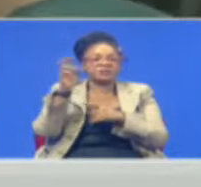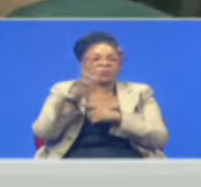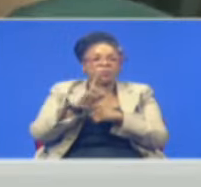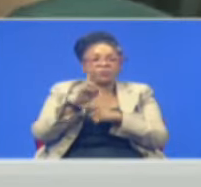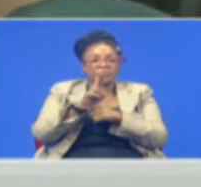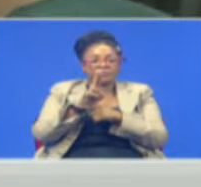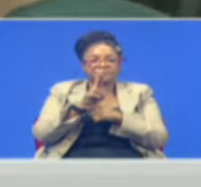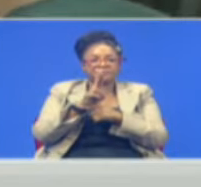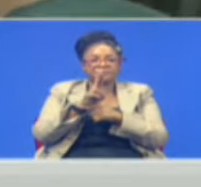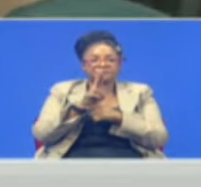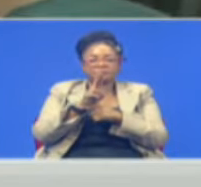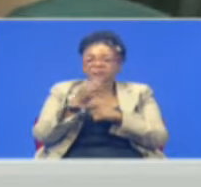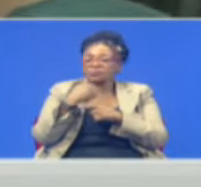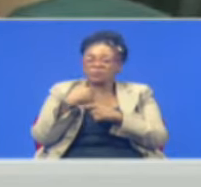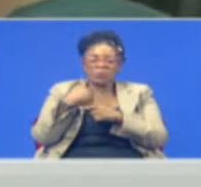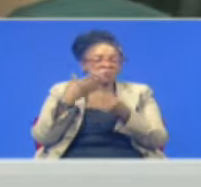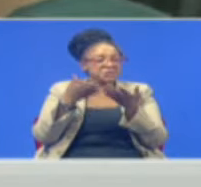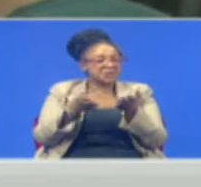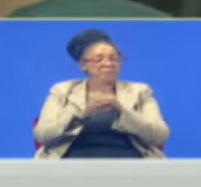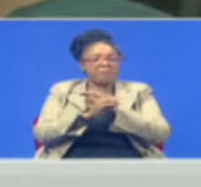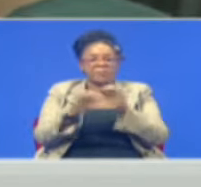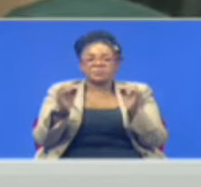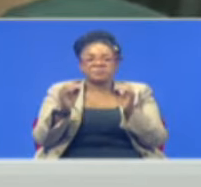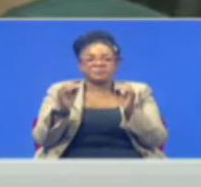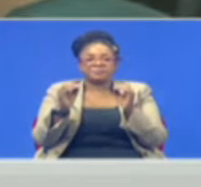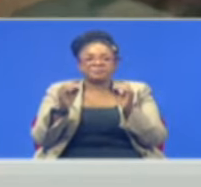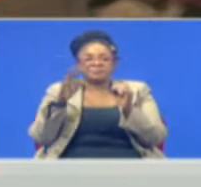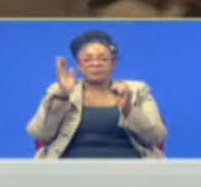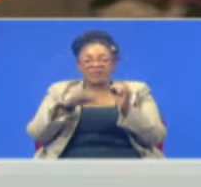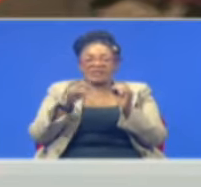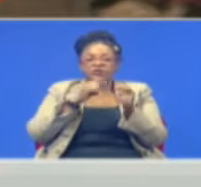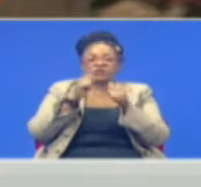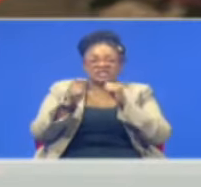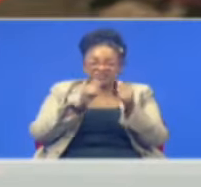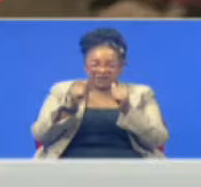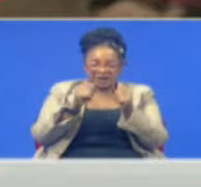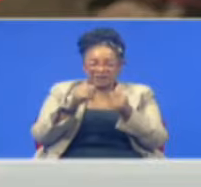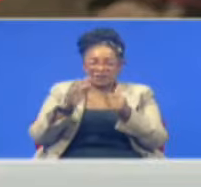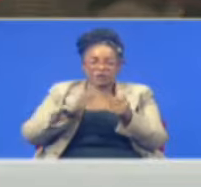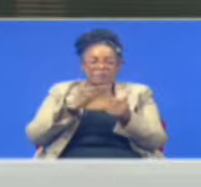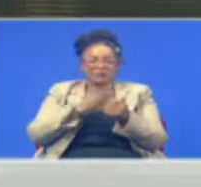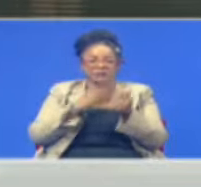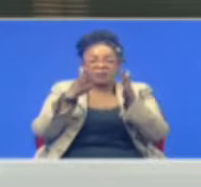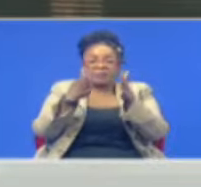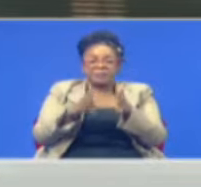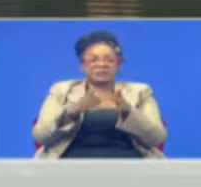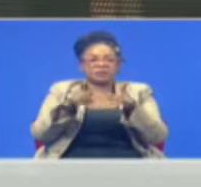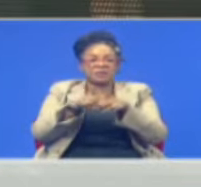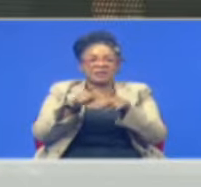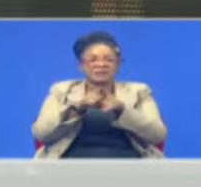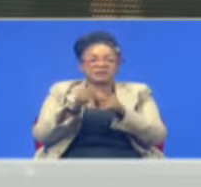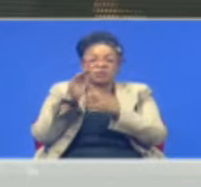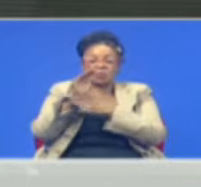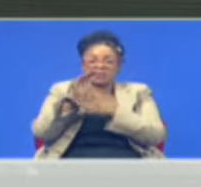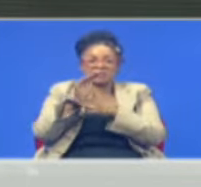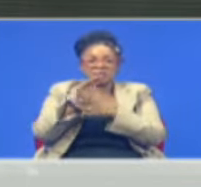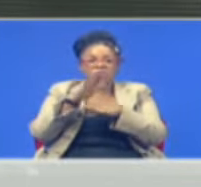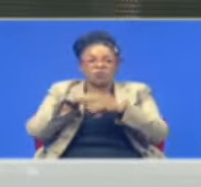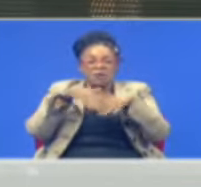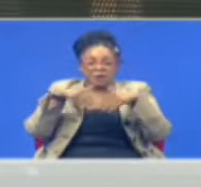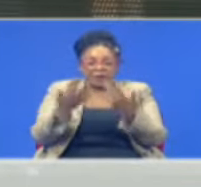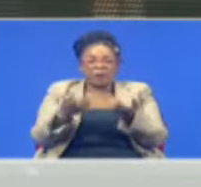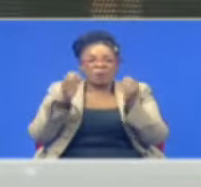Kenyatta, was a no-show. Rather than testify before the committee in person as requested on how he came